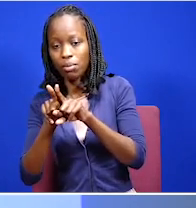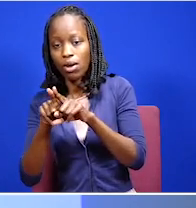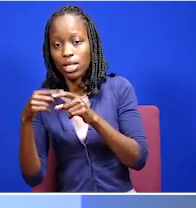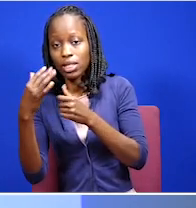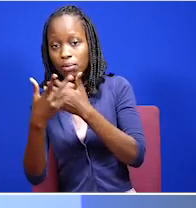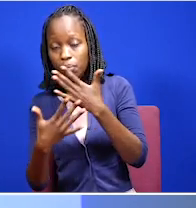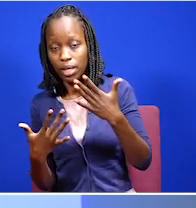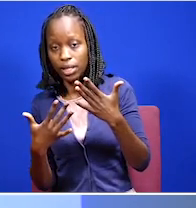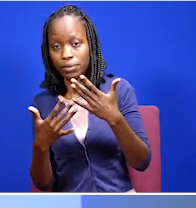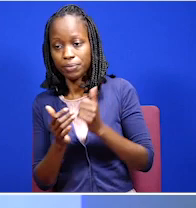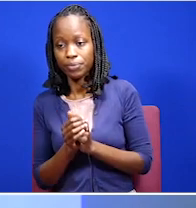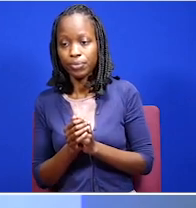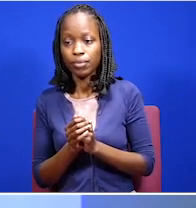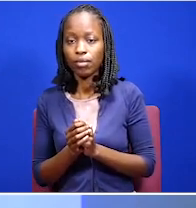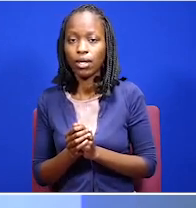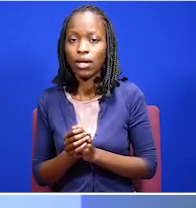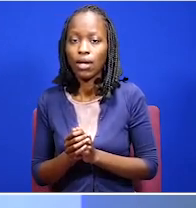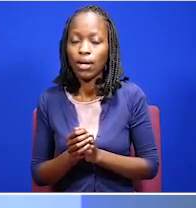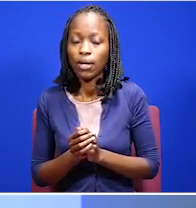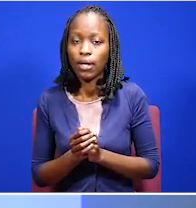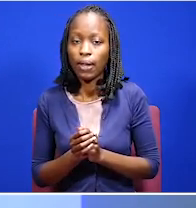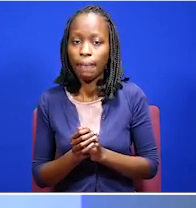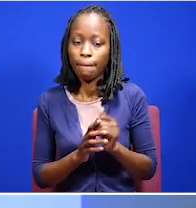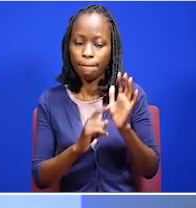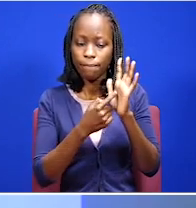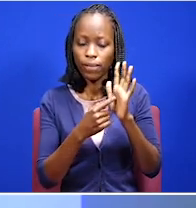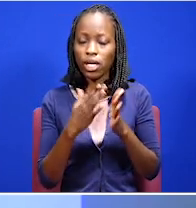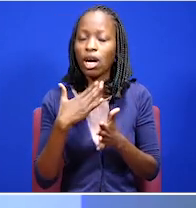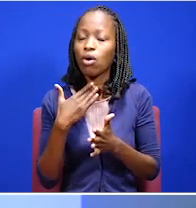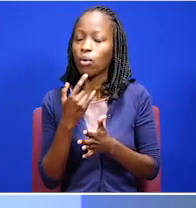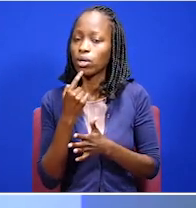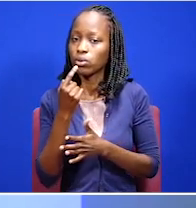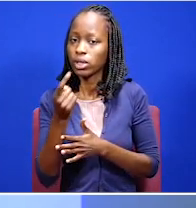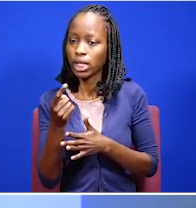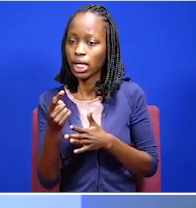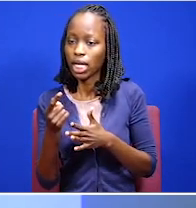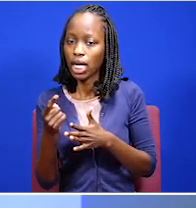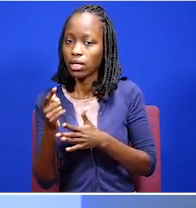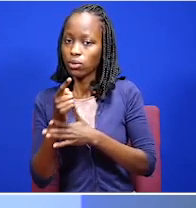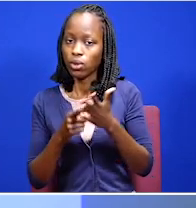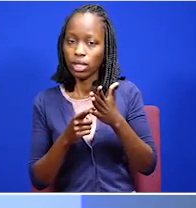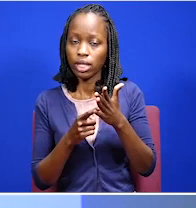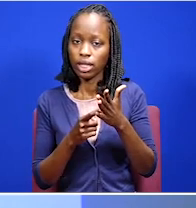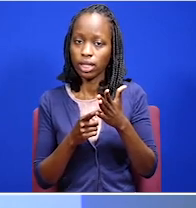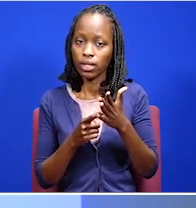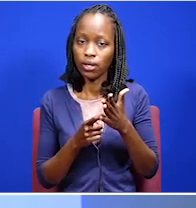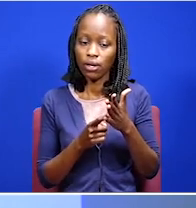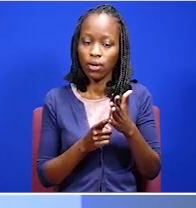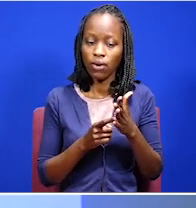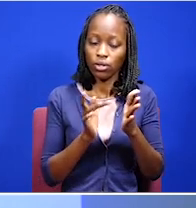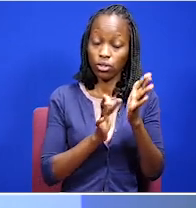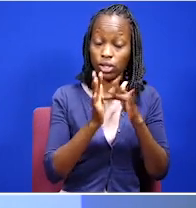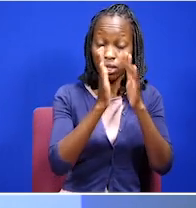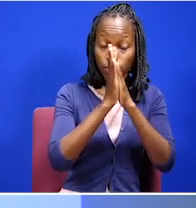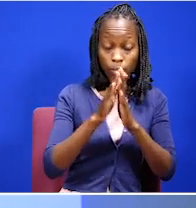his sweat became like drops of blood. And the point here that I want to bring out here is he